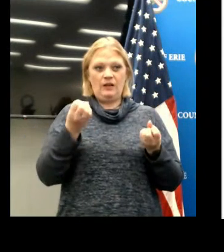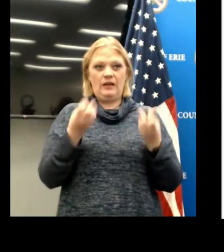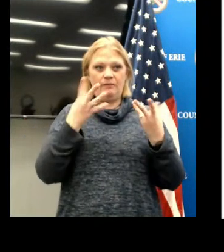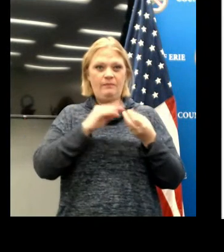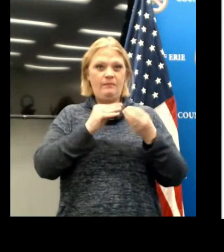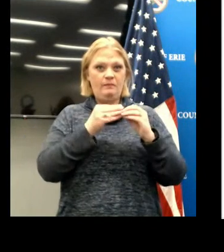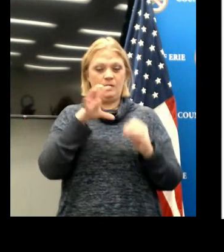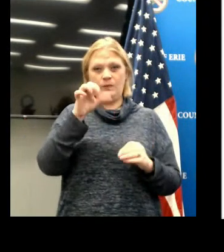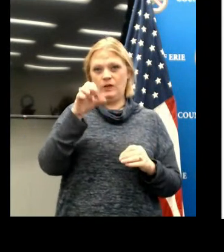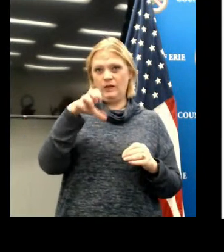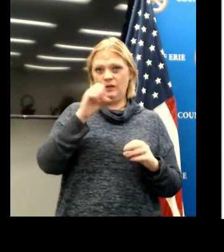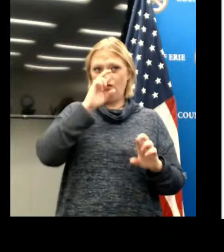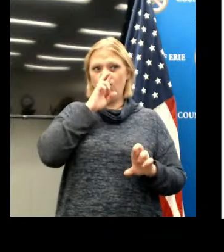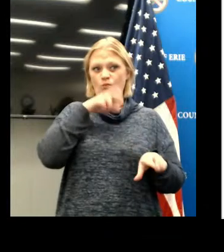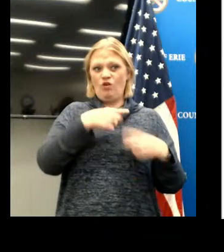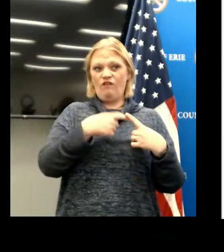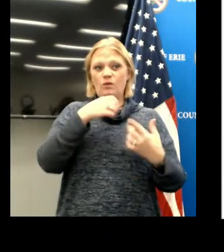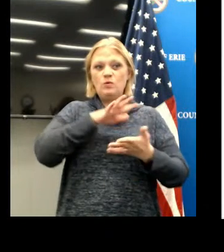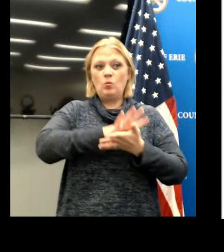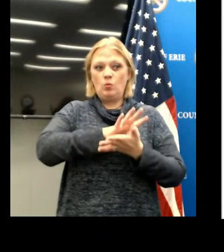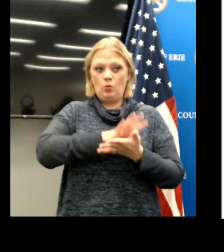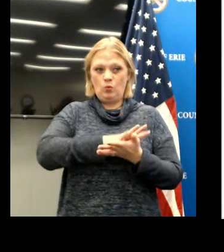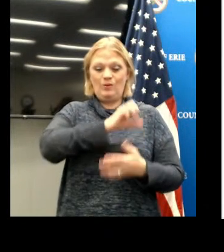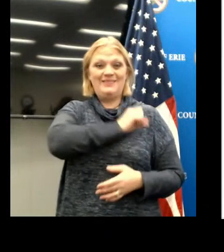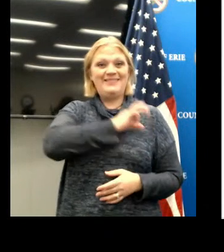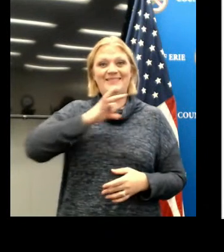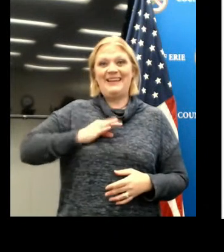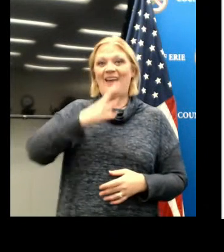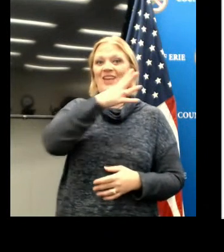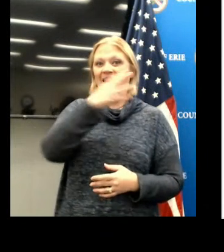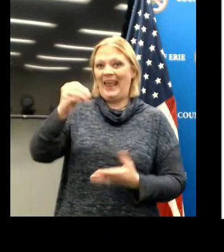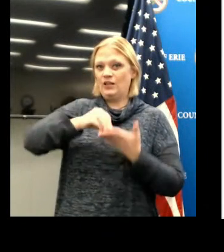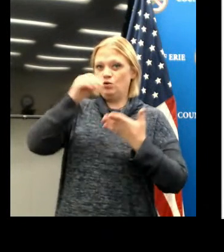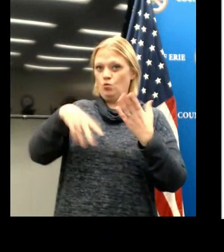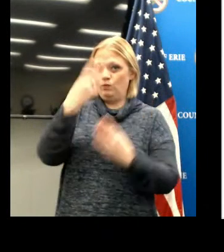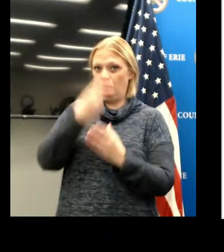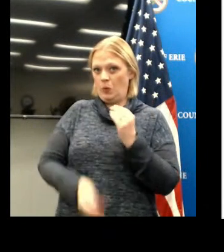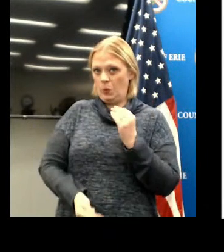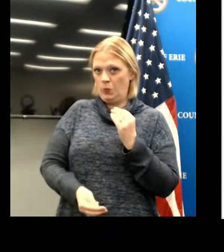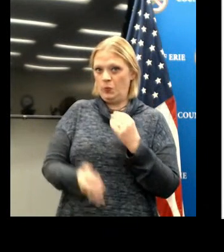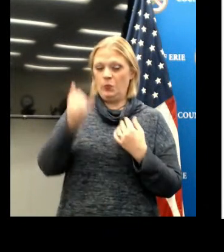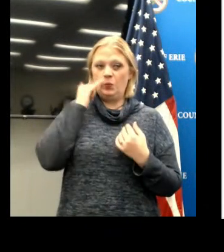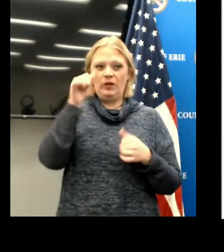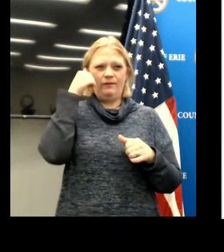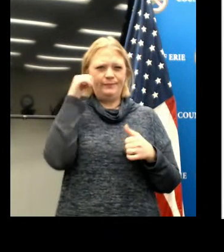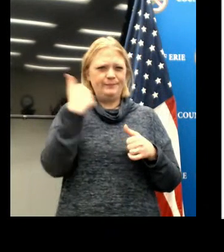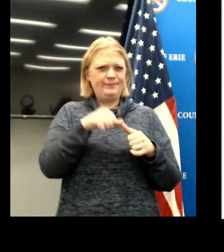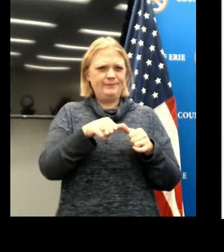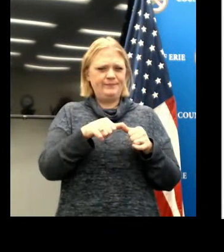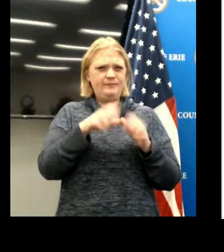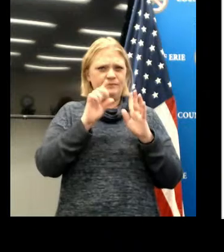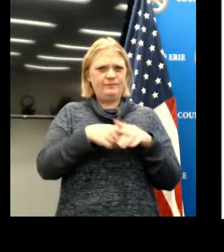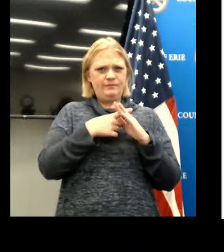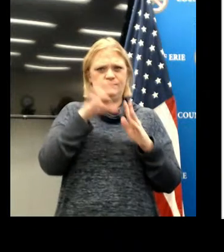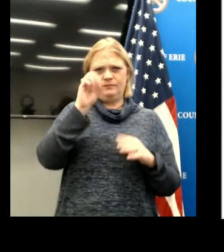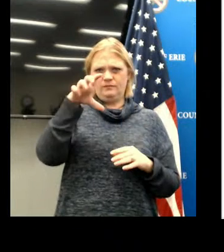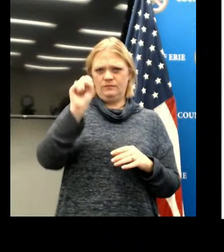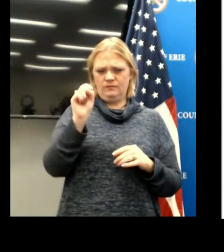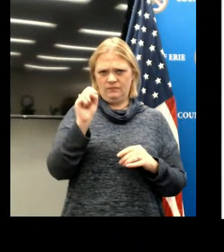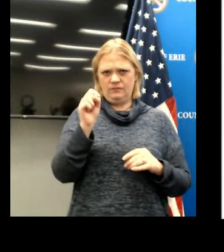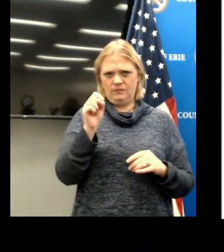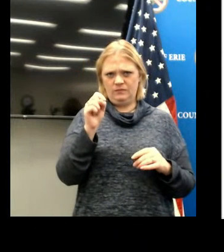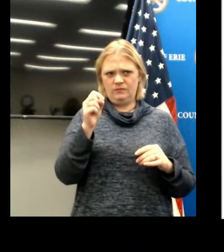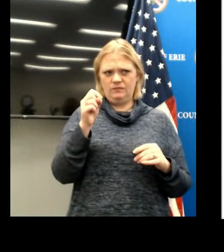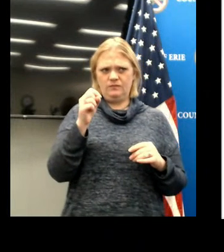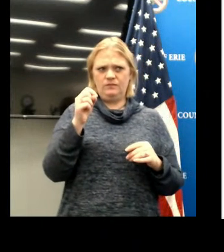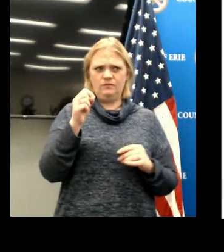we have reported from schools, both staff and students. So if you recall, in the beginning of October, we